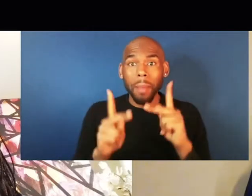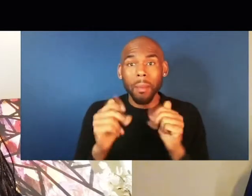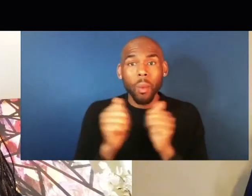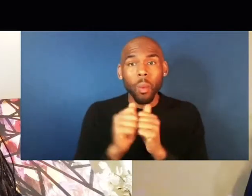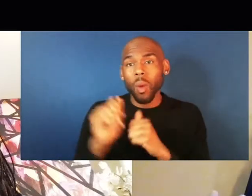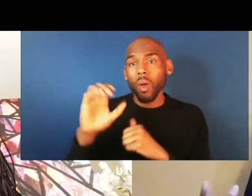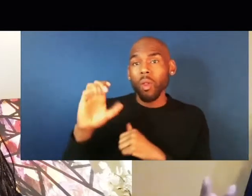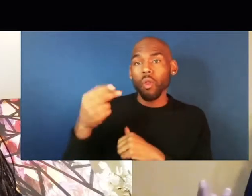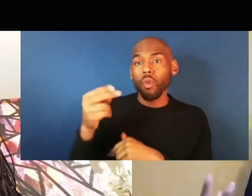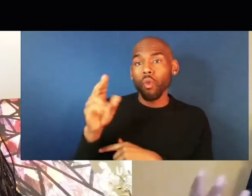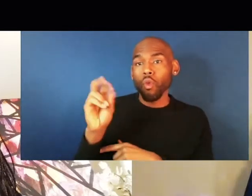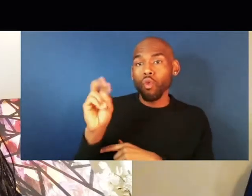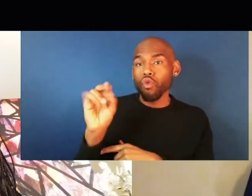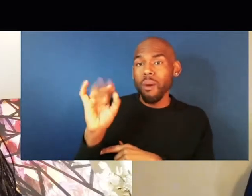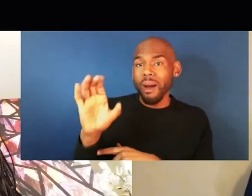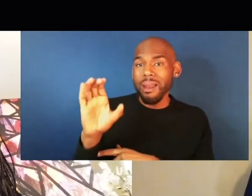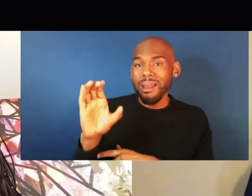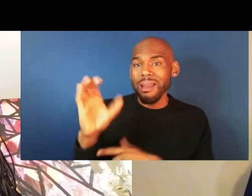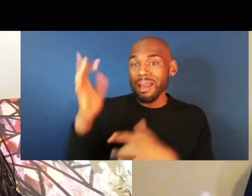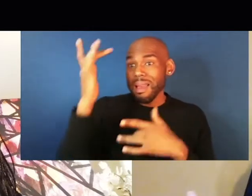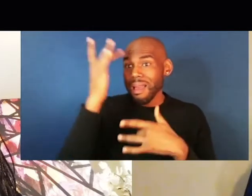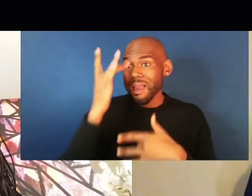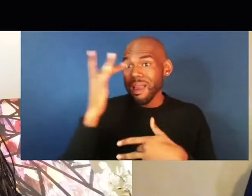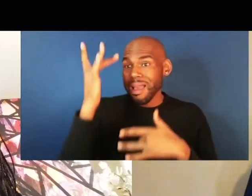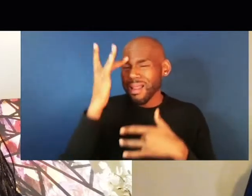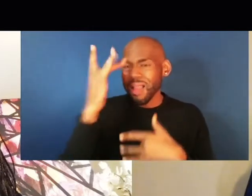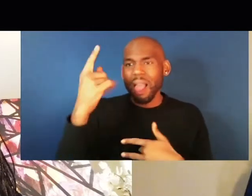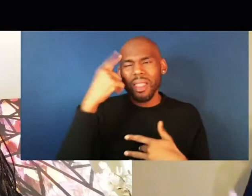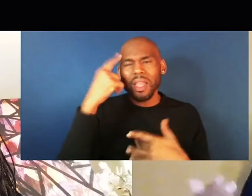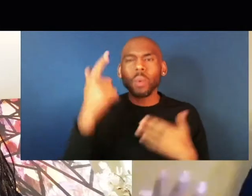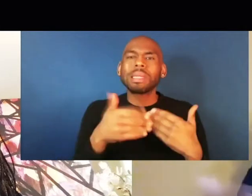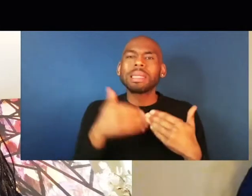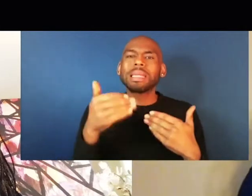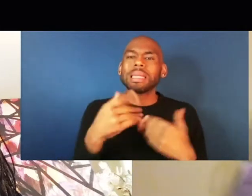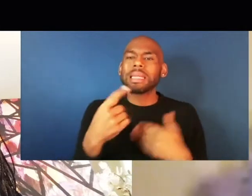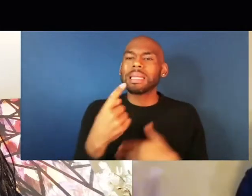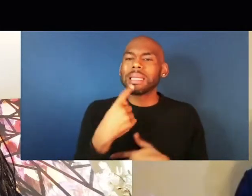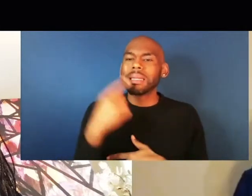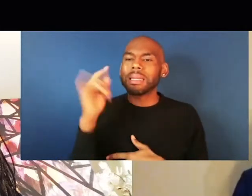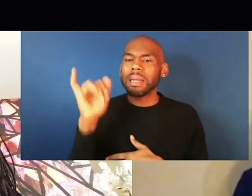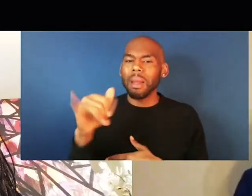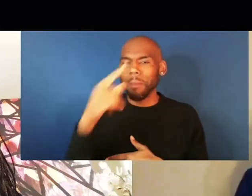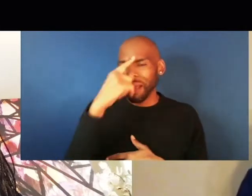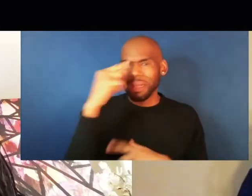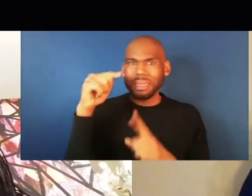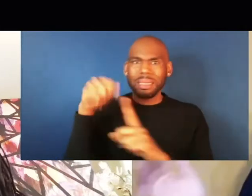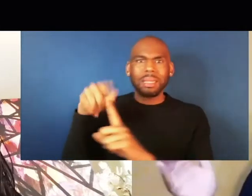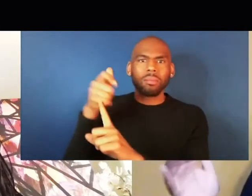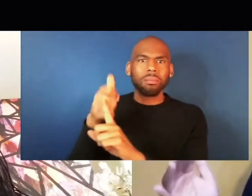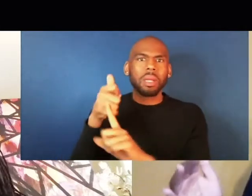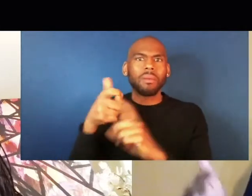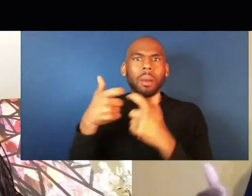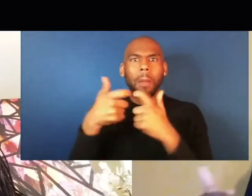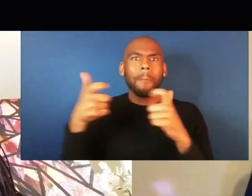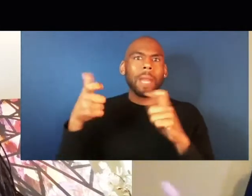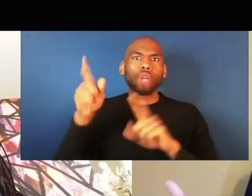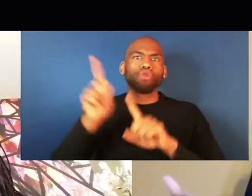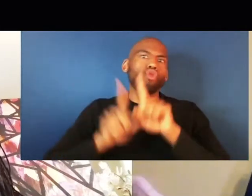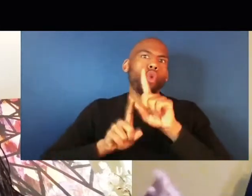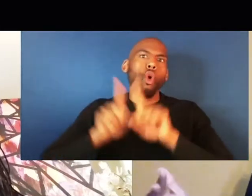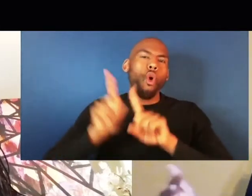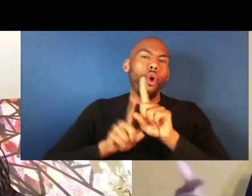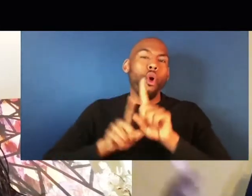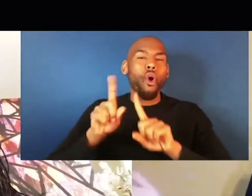I feel it was easy for people to say that because he's a mega superstar, but they